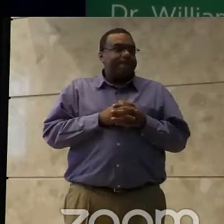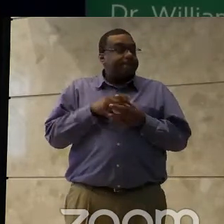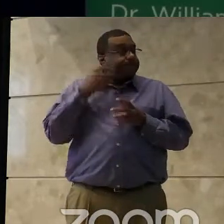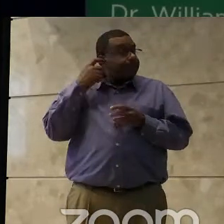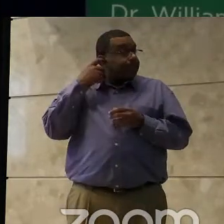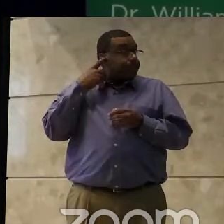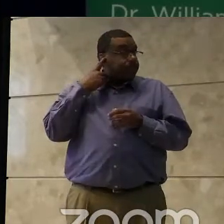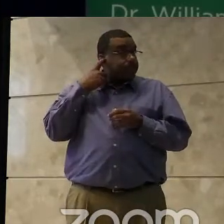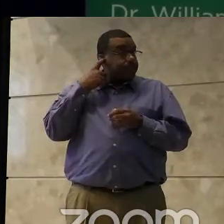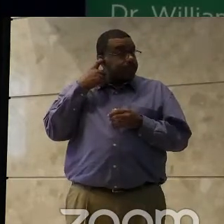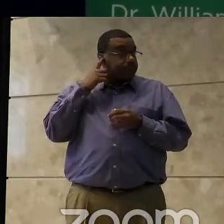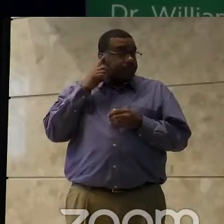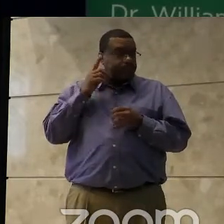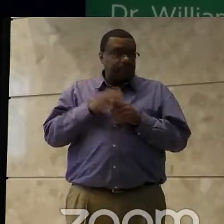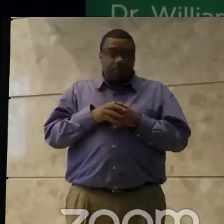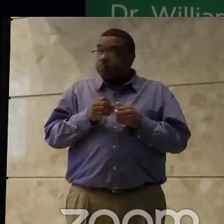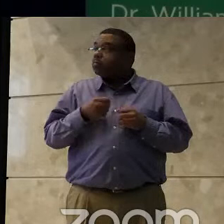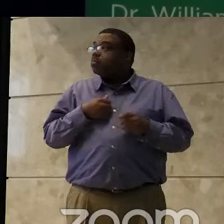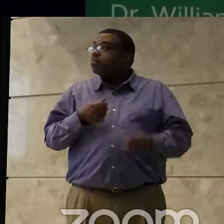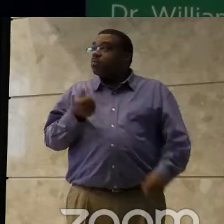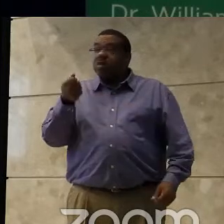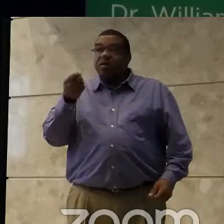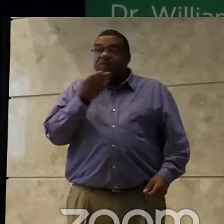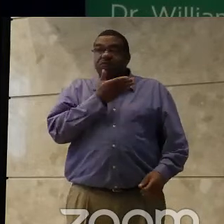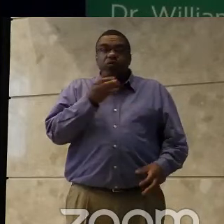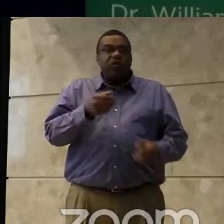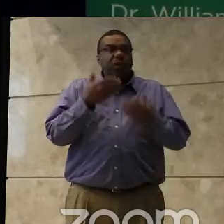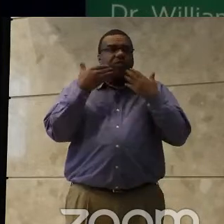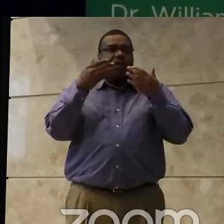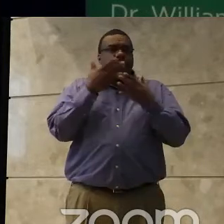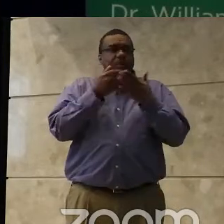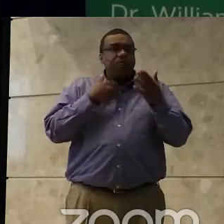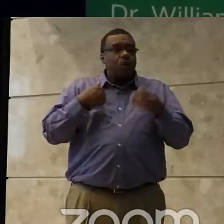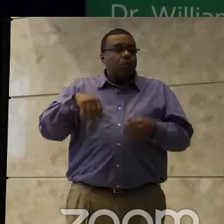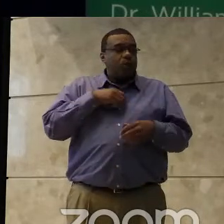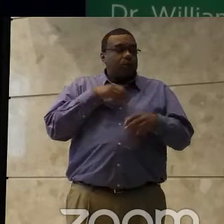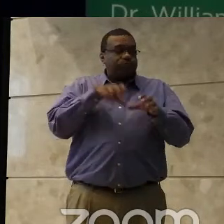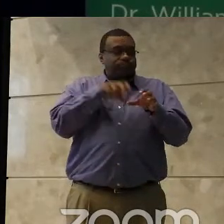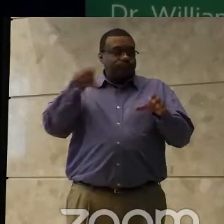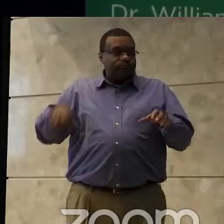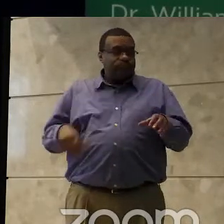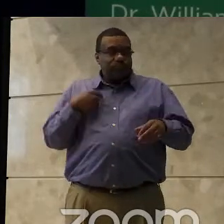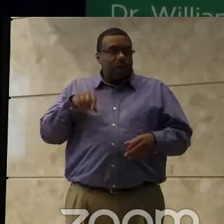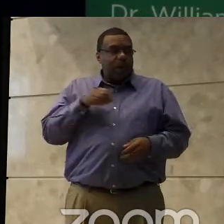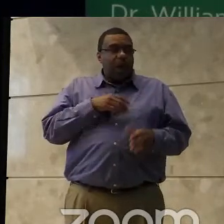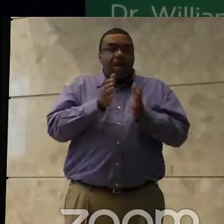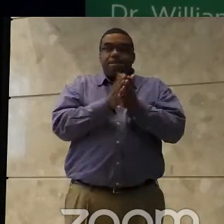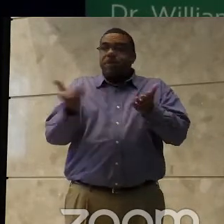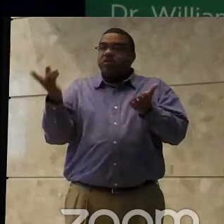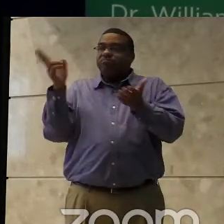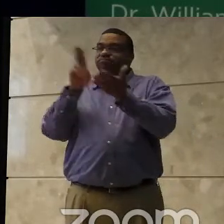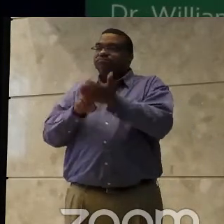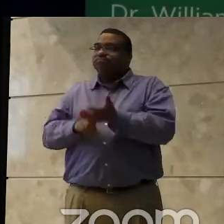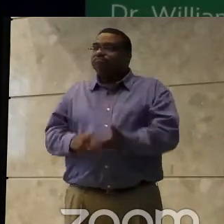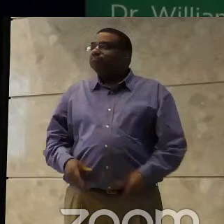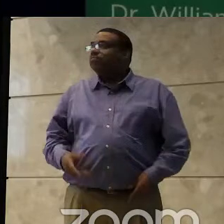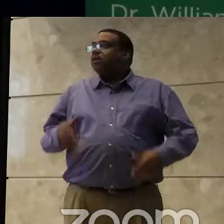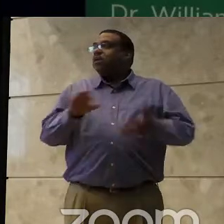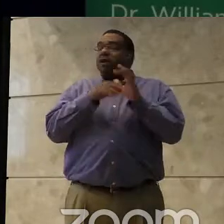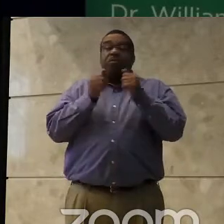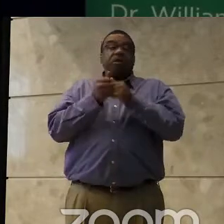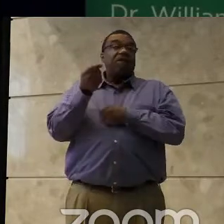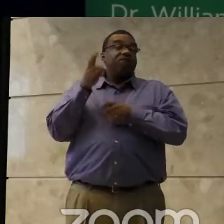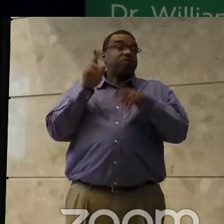So I have a couple more thank yous before we step out to our book signing. There are a couple of